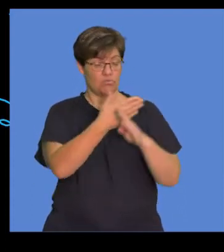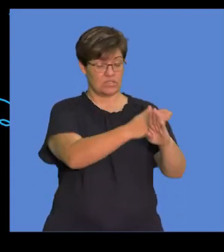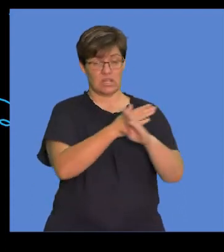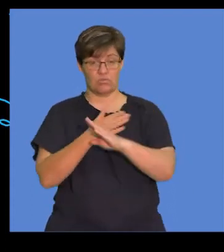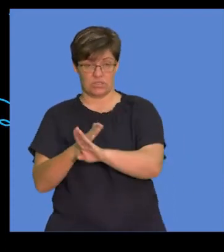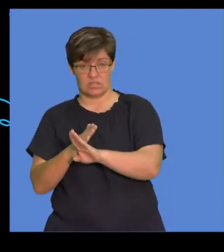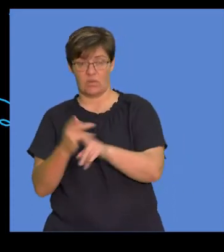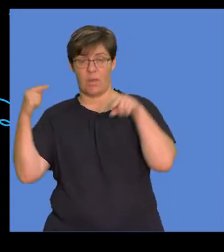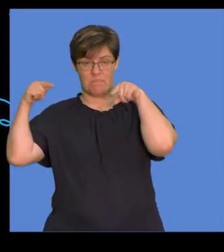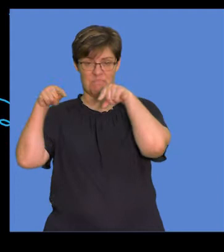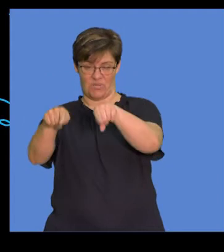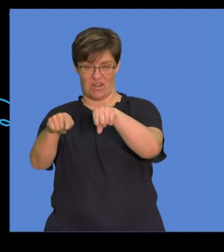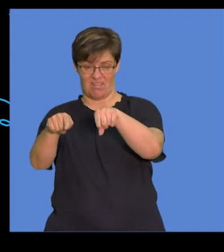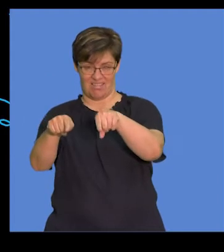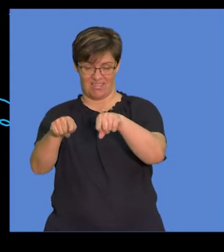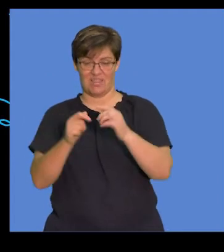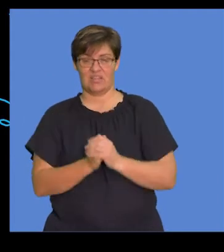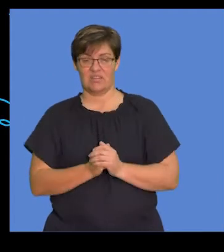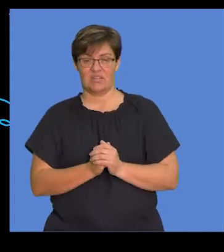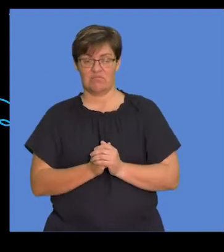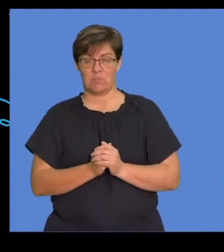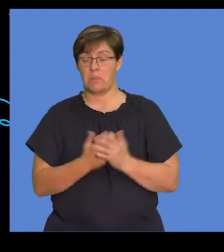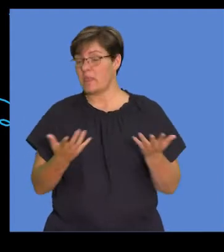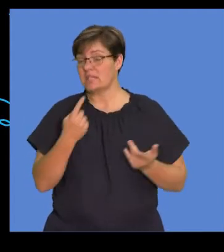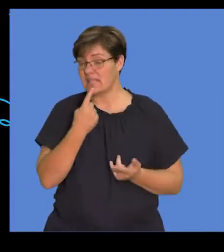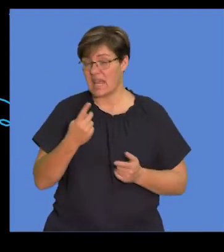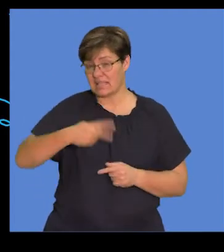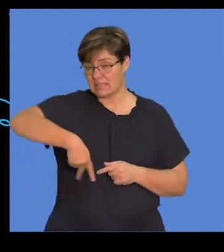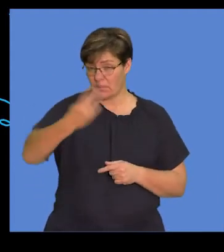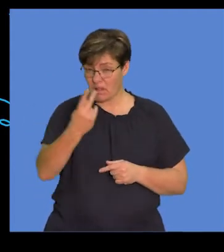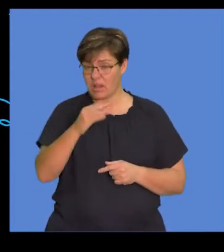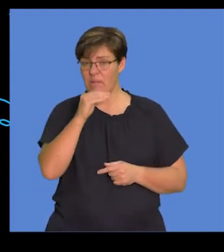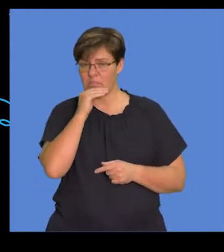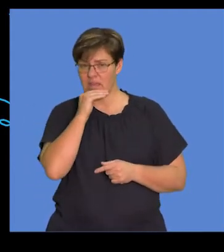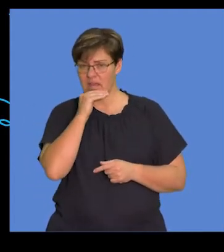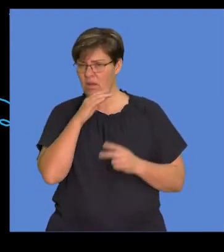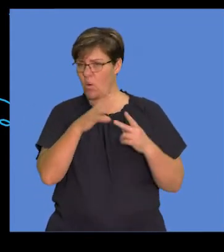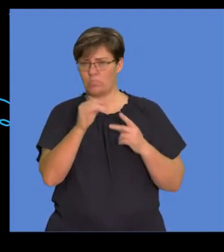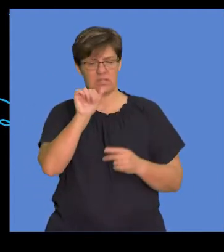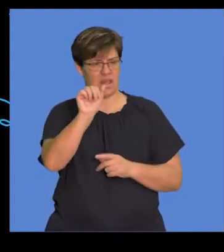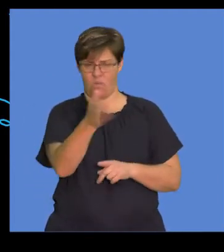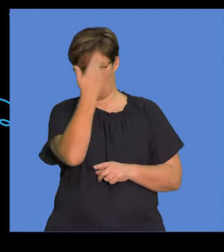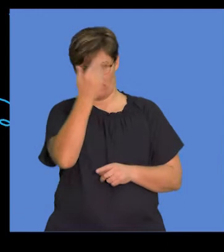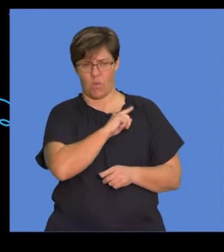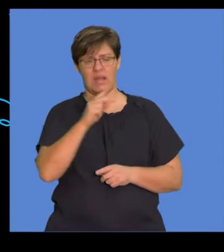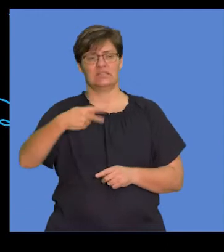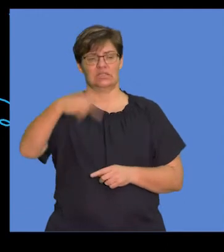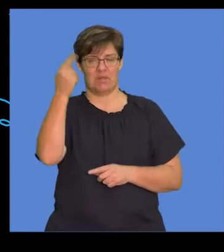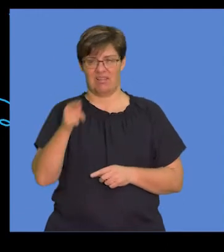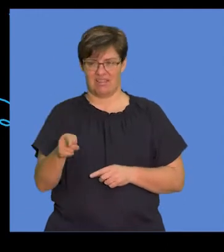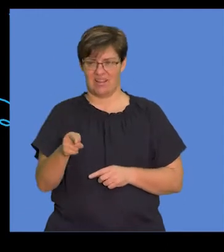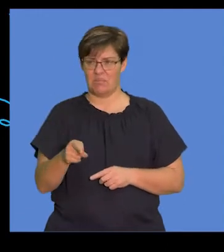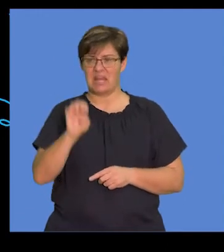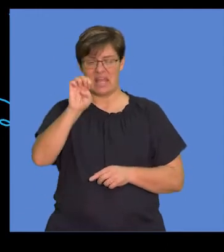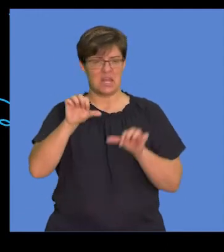to R, because the two resistors are in parallel. So obviously, if it says double, it means option A is out.